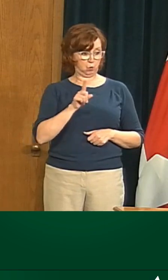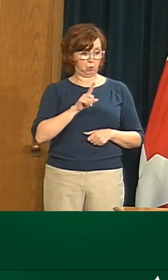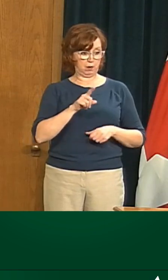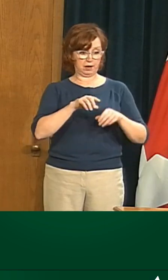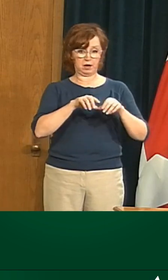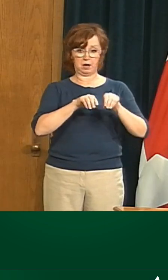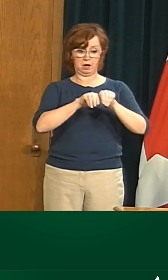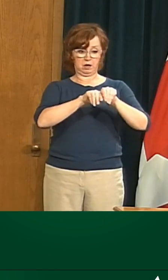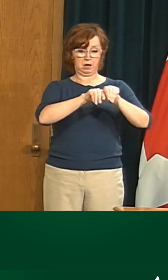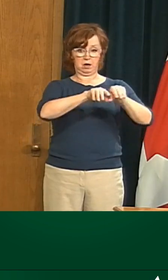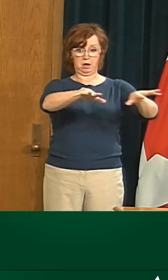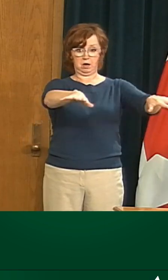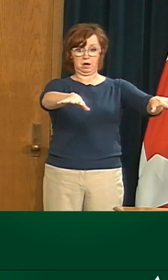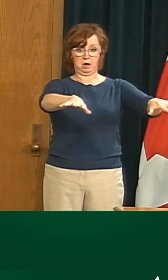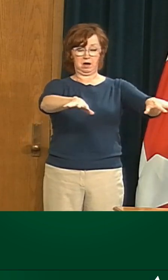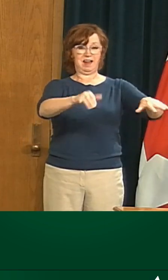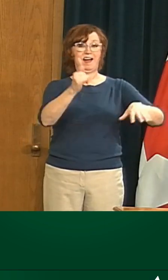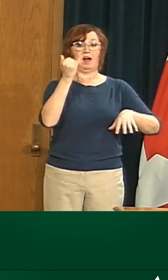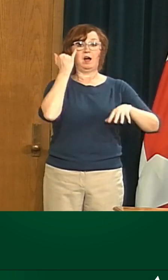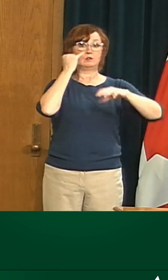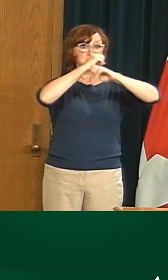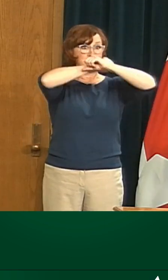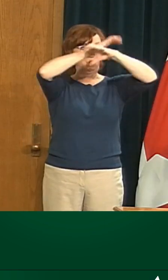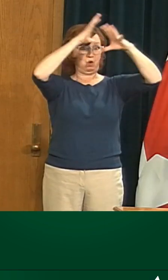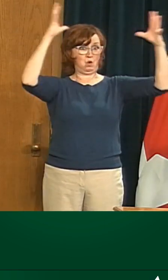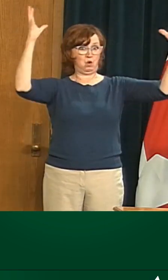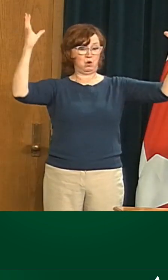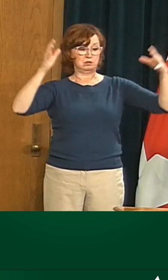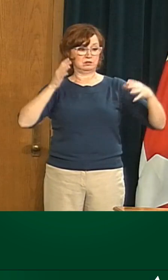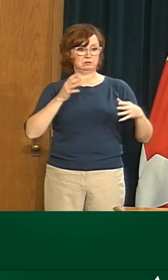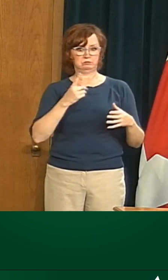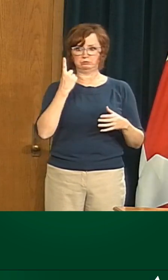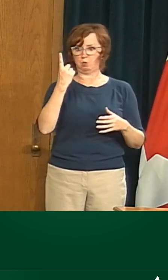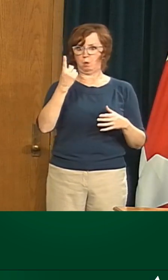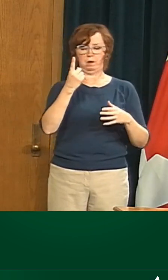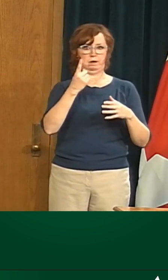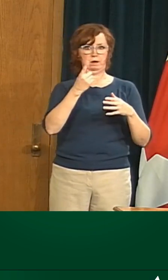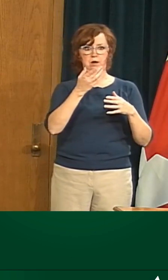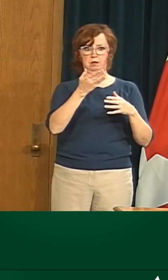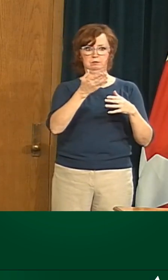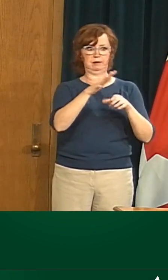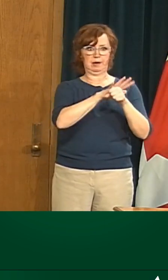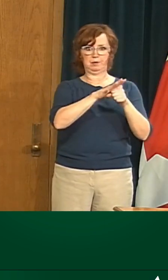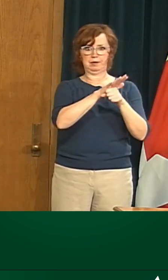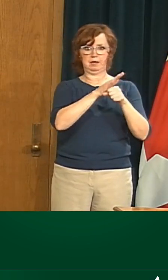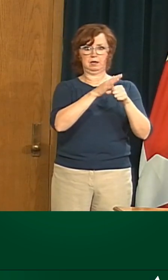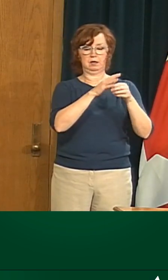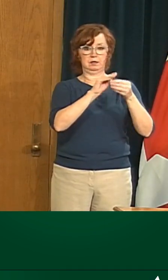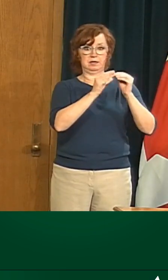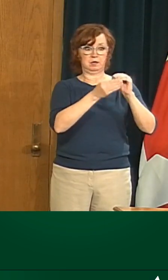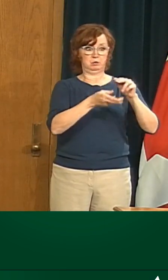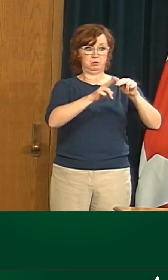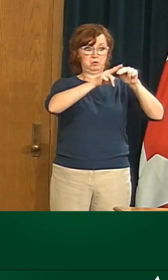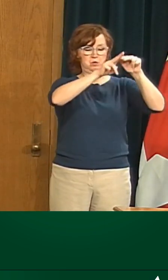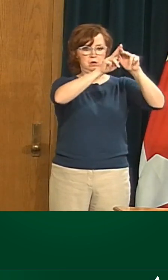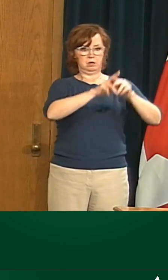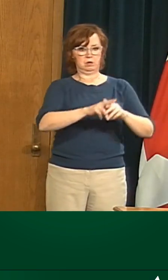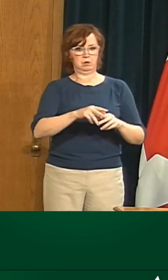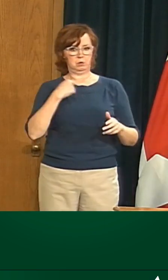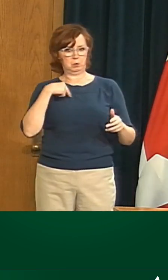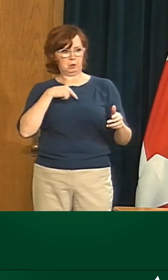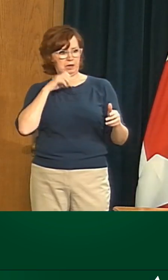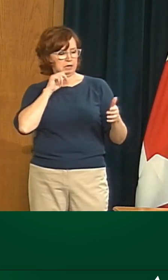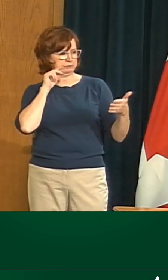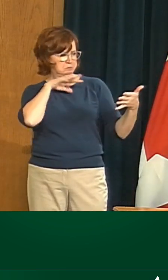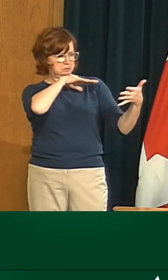the phases and steps that we are doing in order to reopen Saskatchewan. It may be something